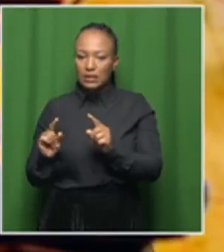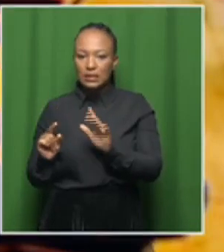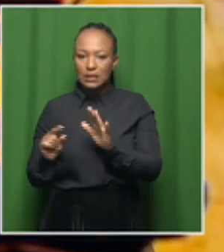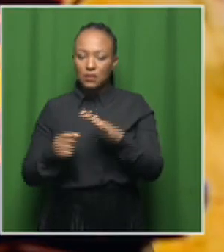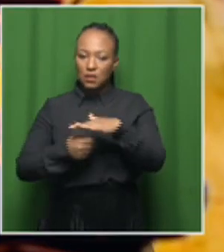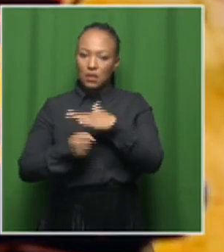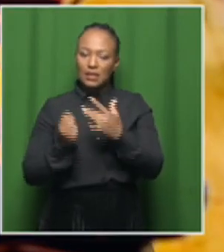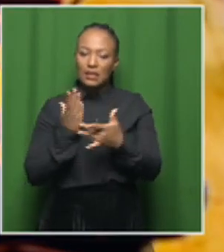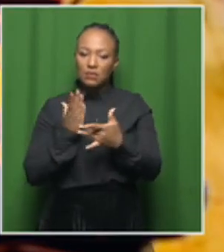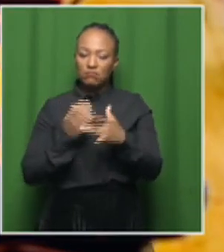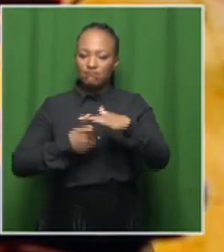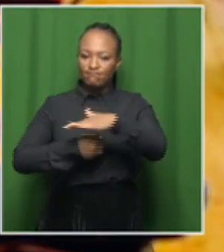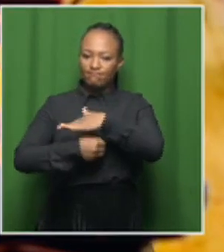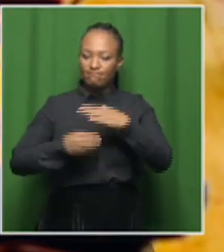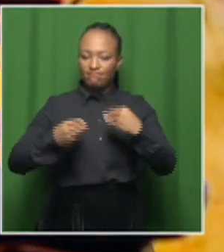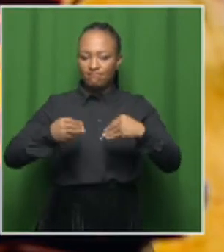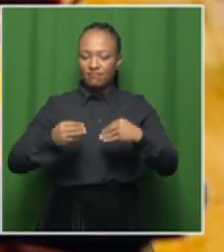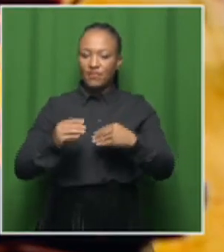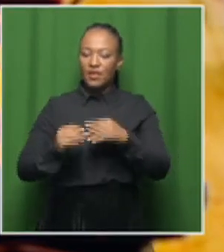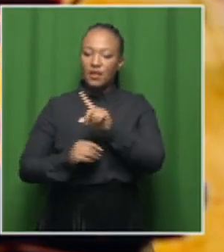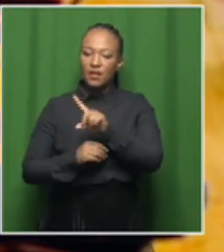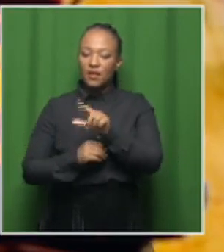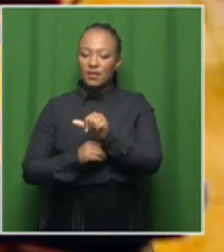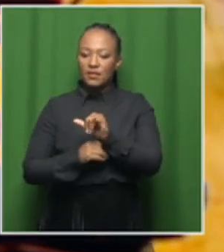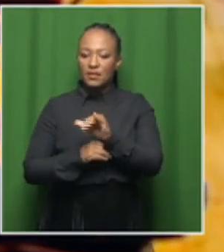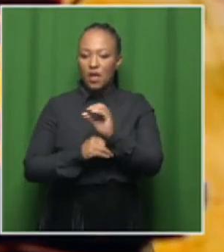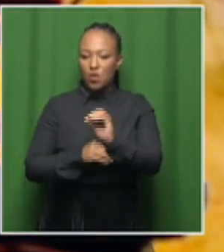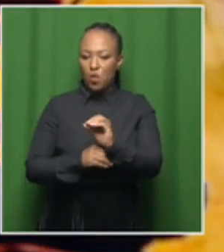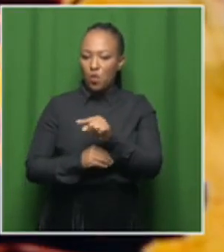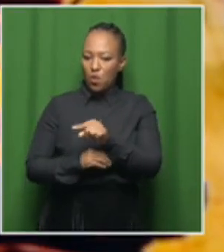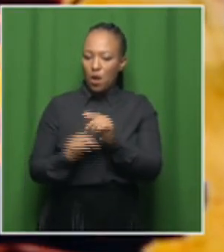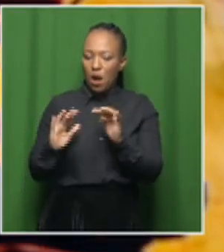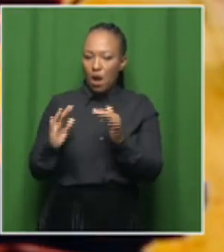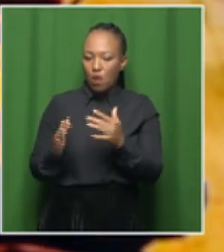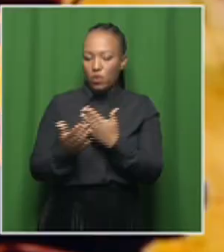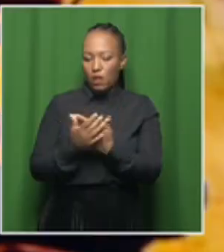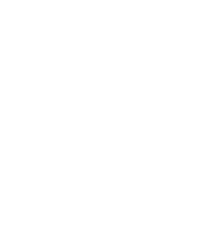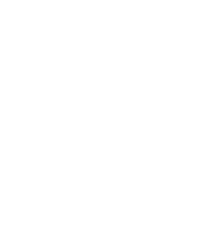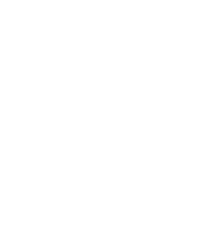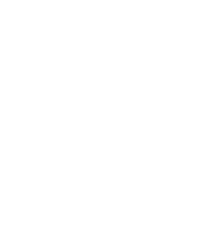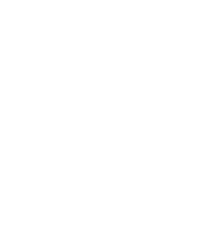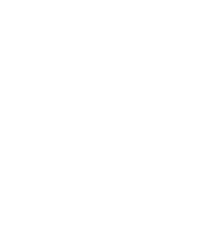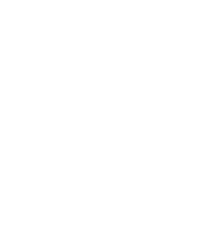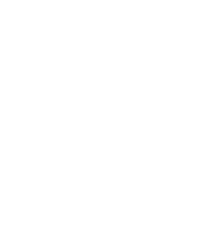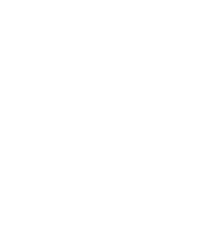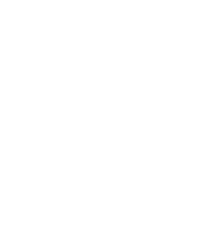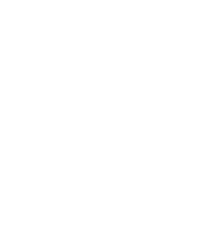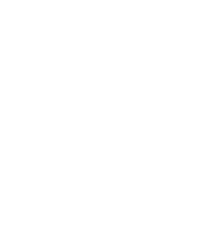within the tech industry, and of course the Zaio platform, how you can also get involved and in touch there.